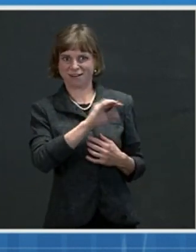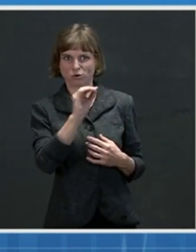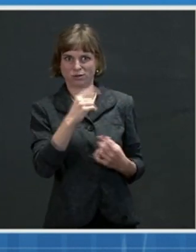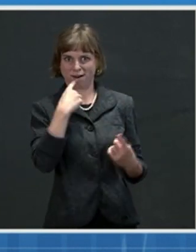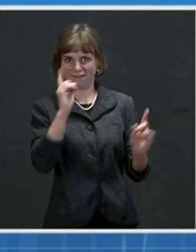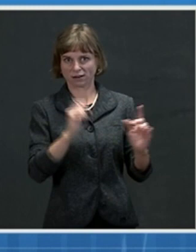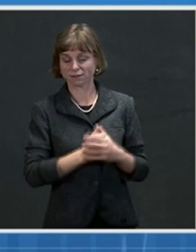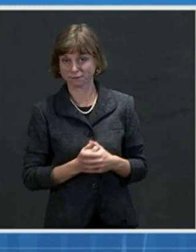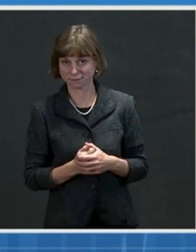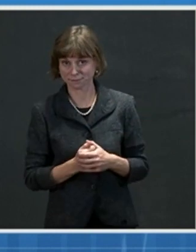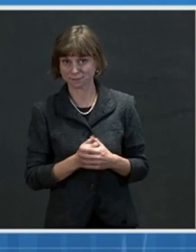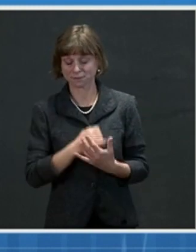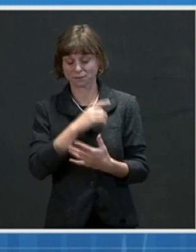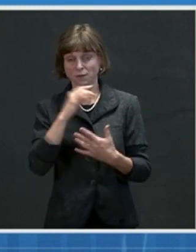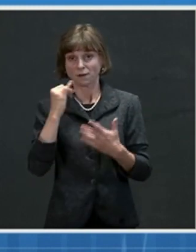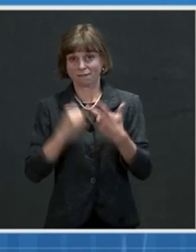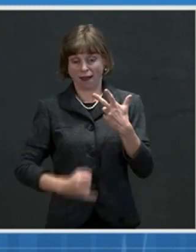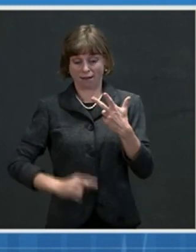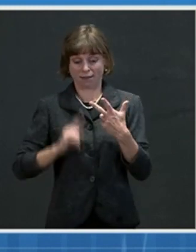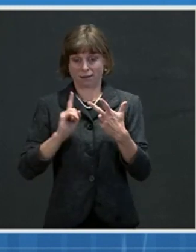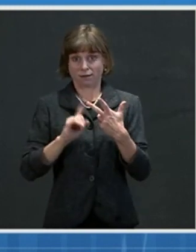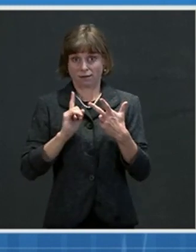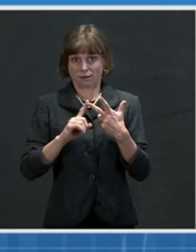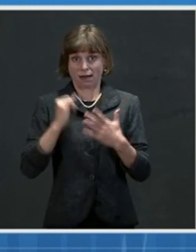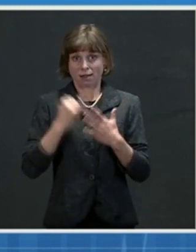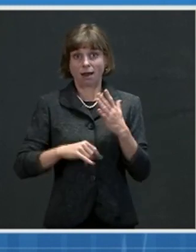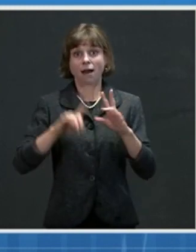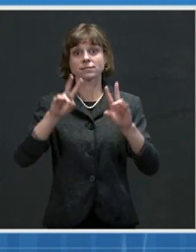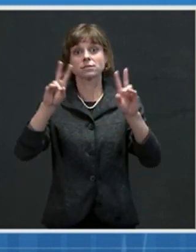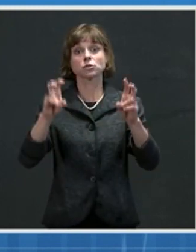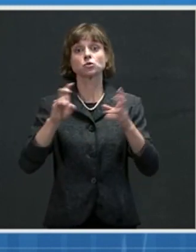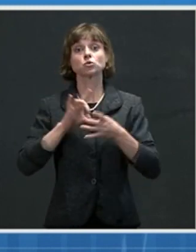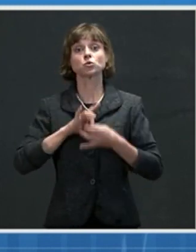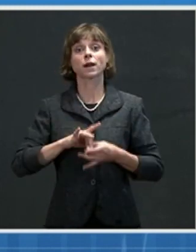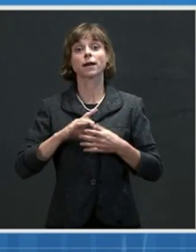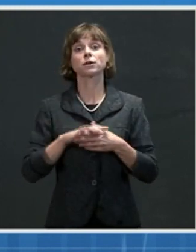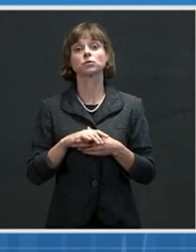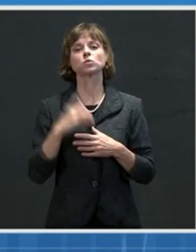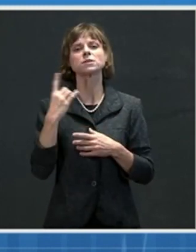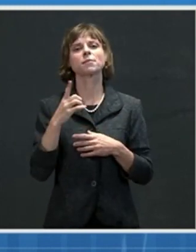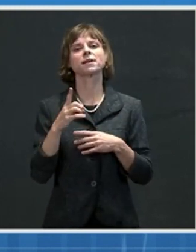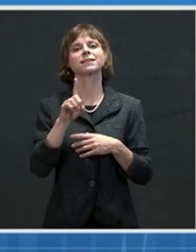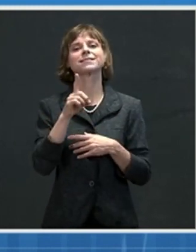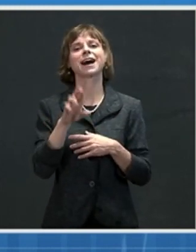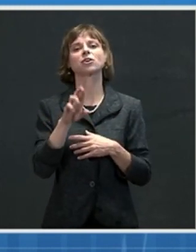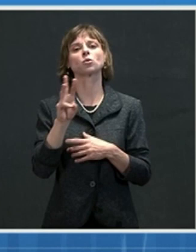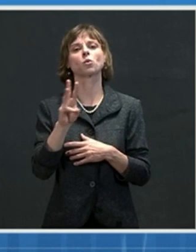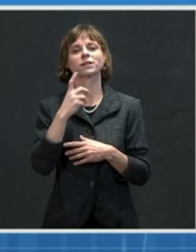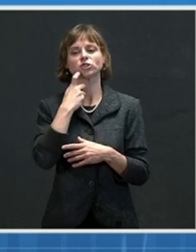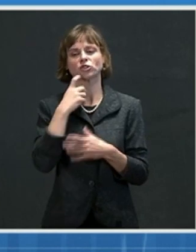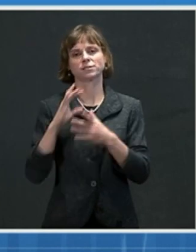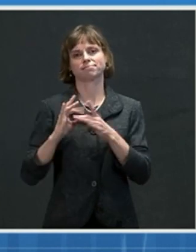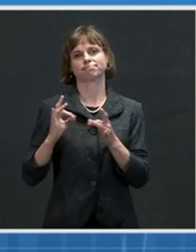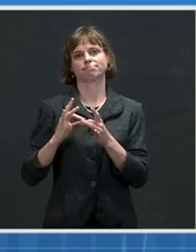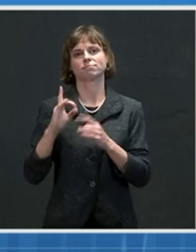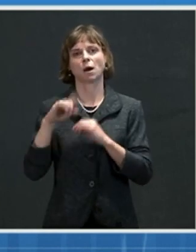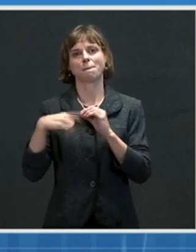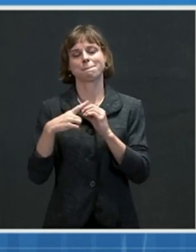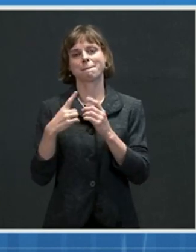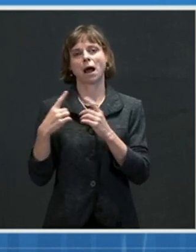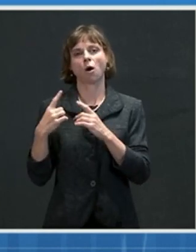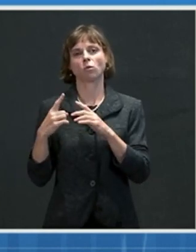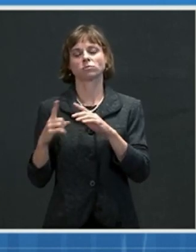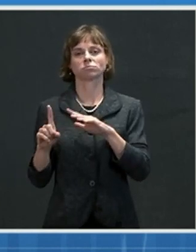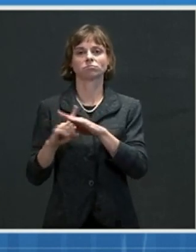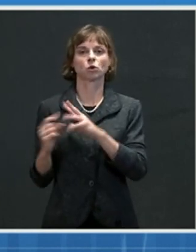effective. And finally, the last issue relates to something that Dr. Walensky just said about the prevalence of